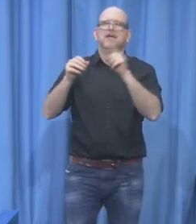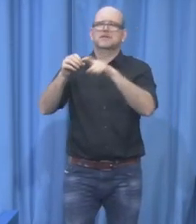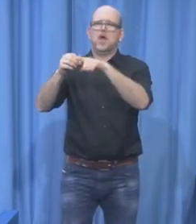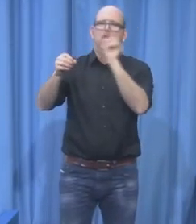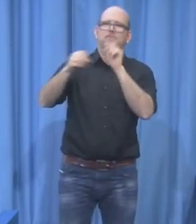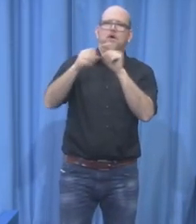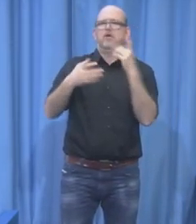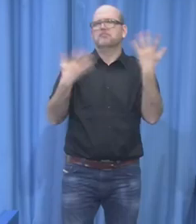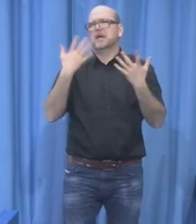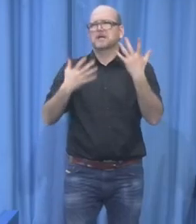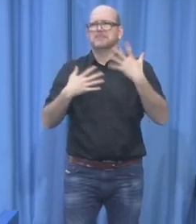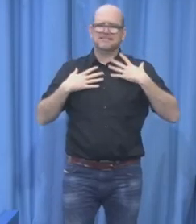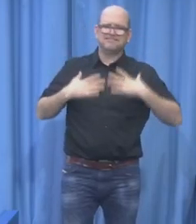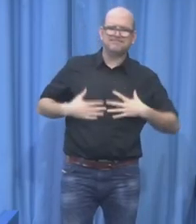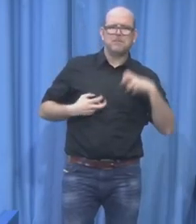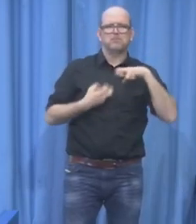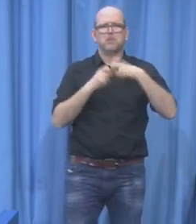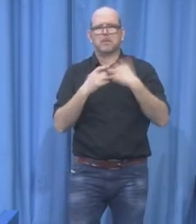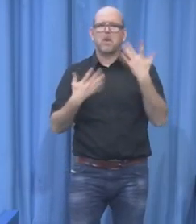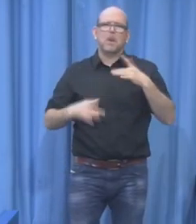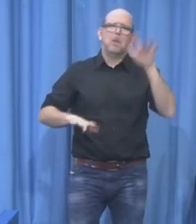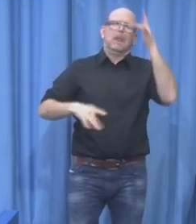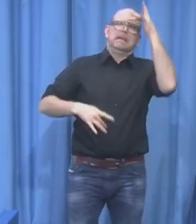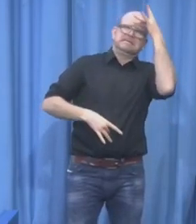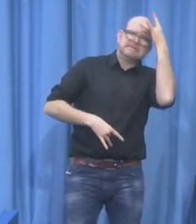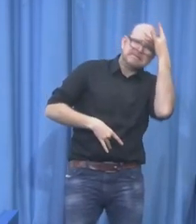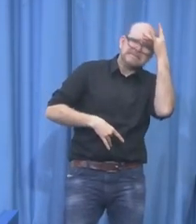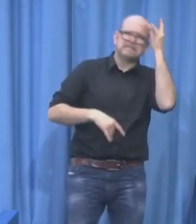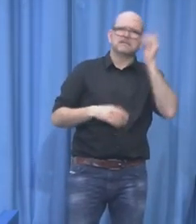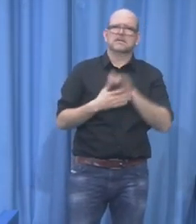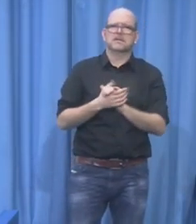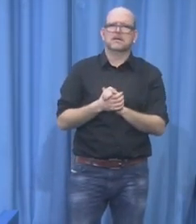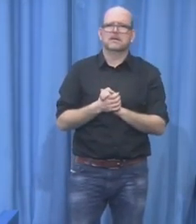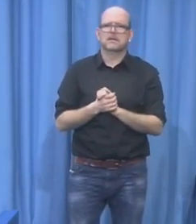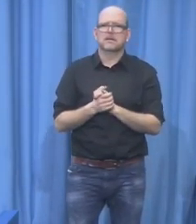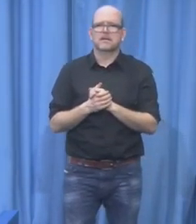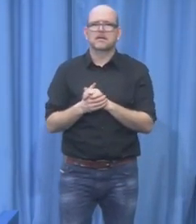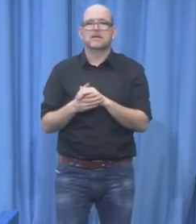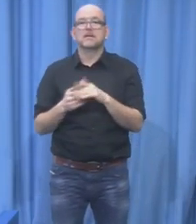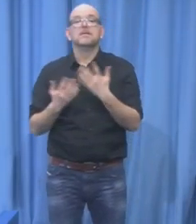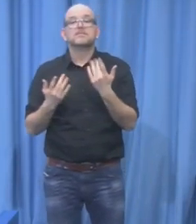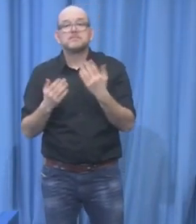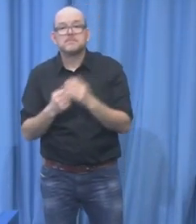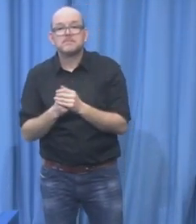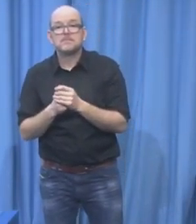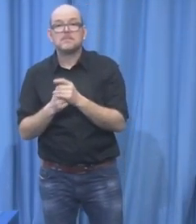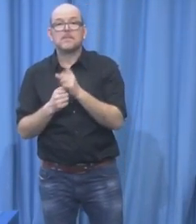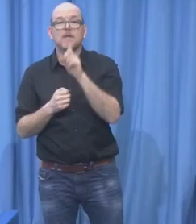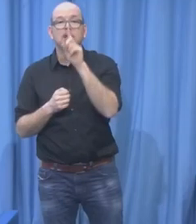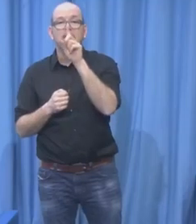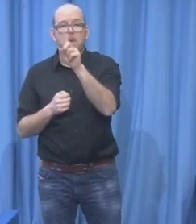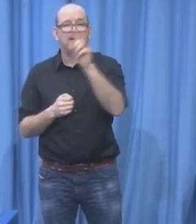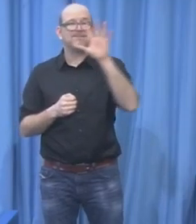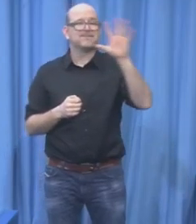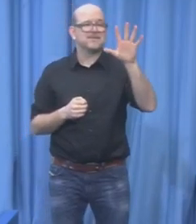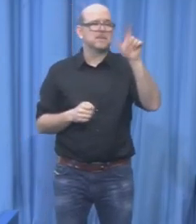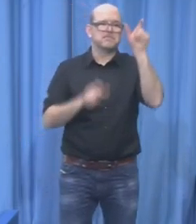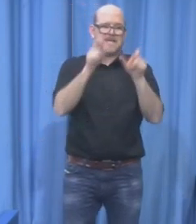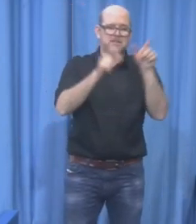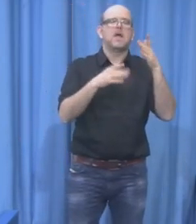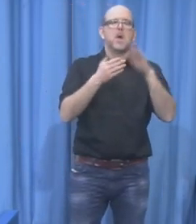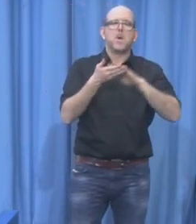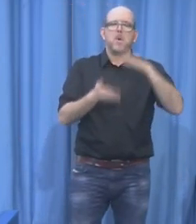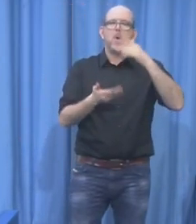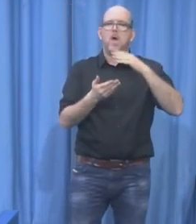but we really encourage post-secondary education in our community, so to have 15 go back was a really good number for us. 2 moved